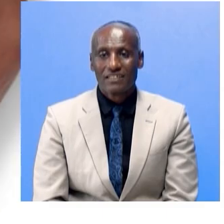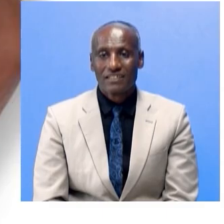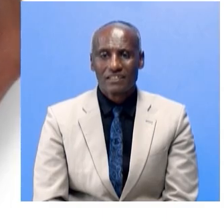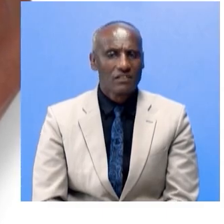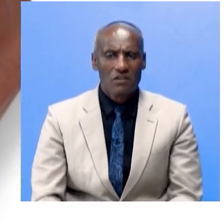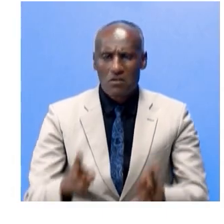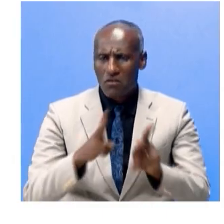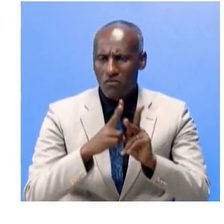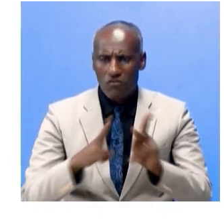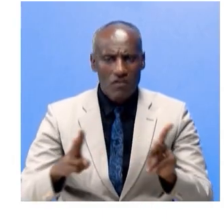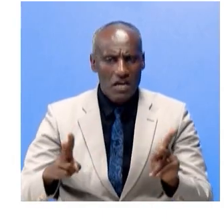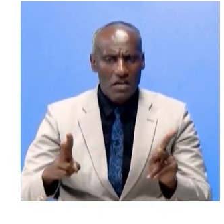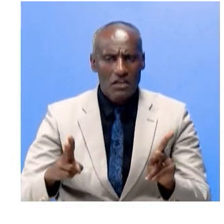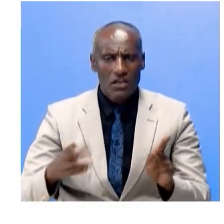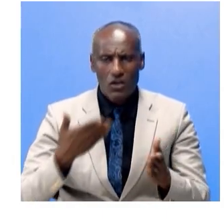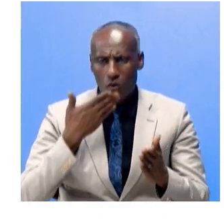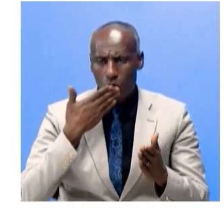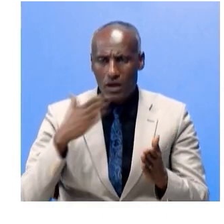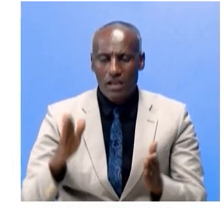very well.